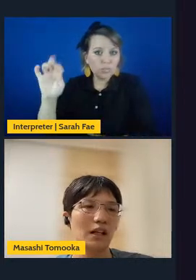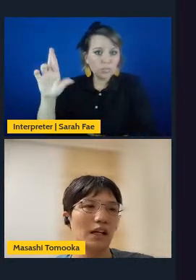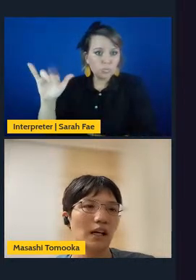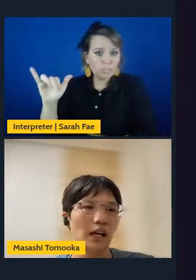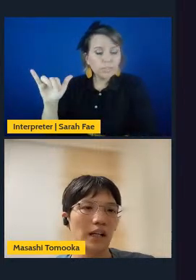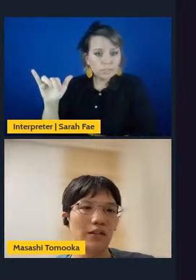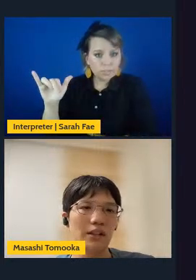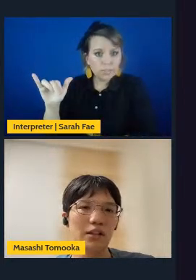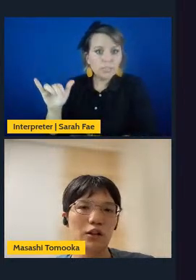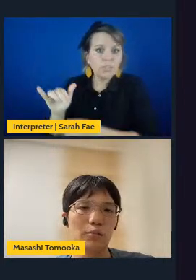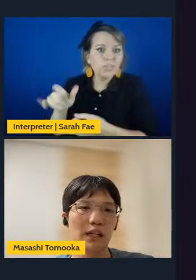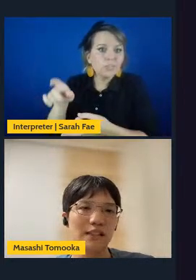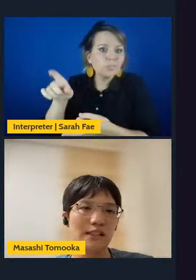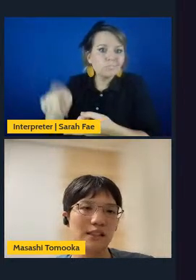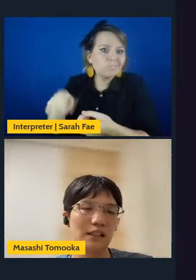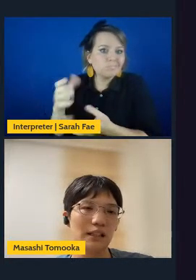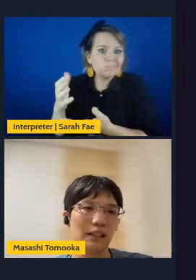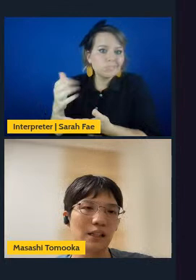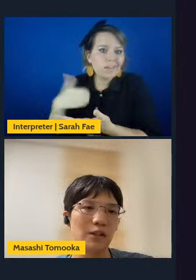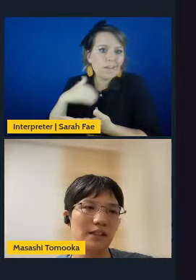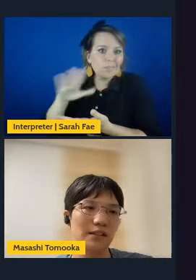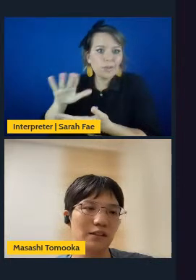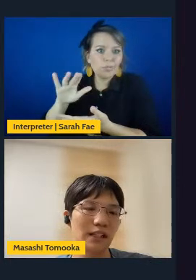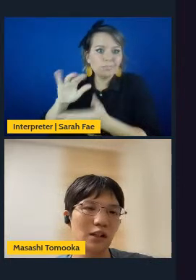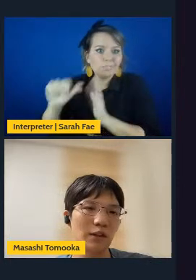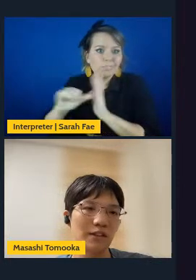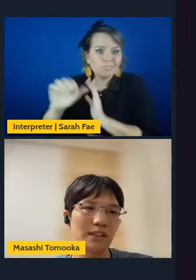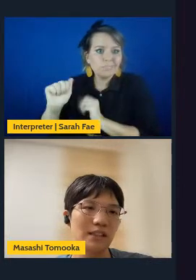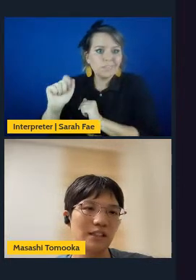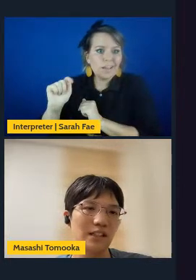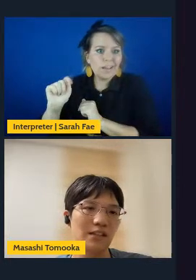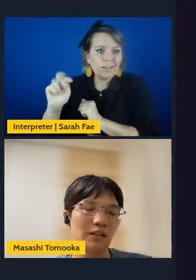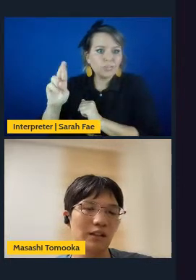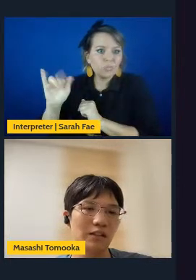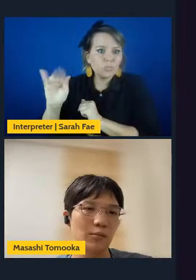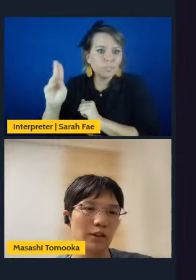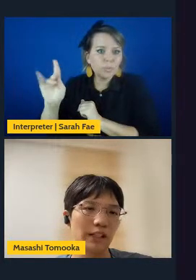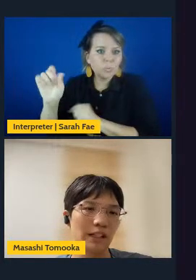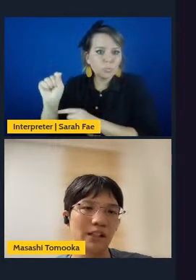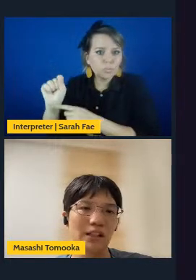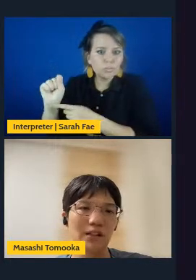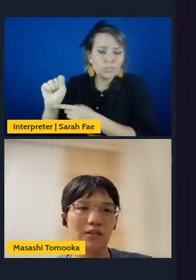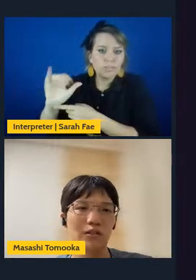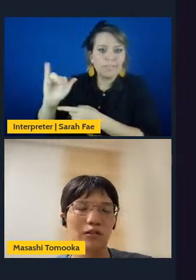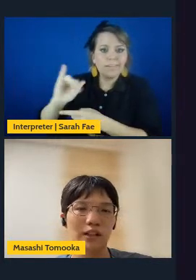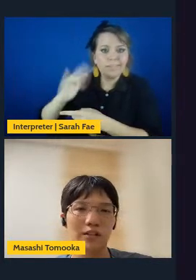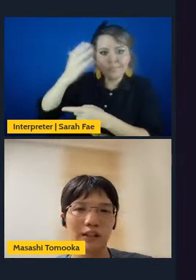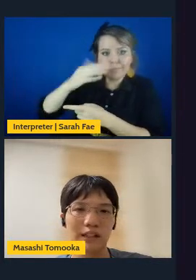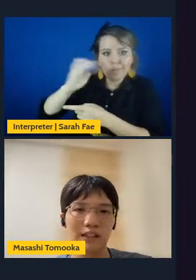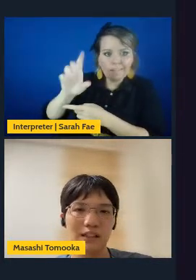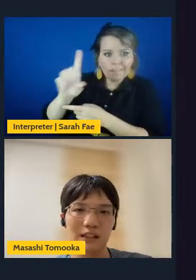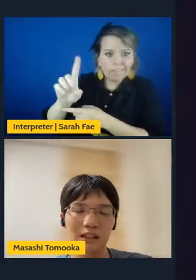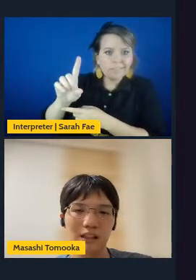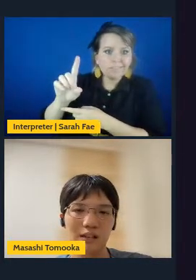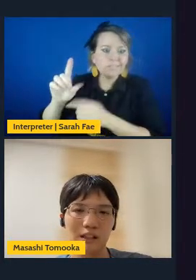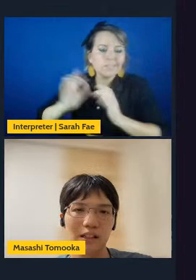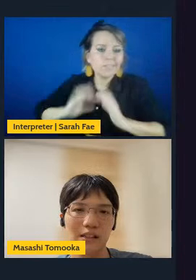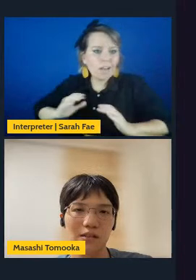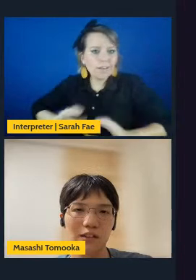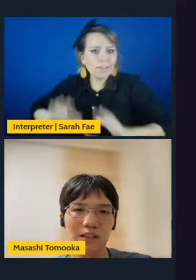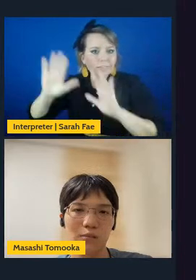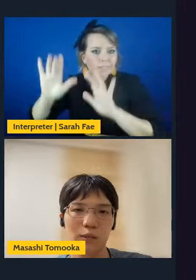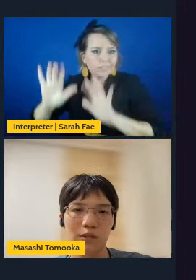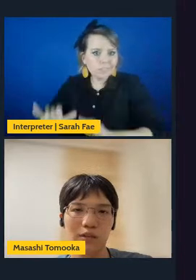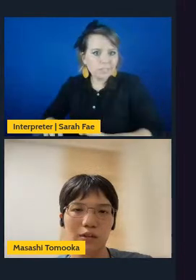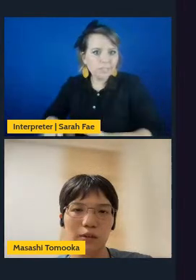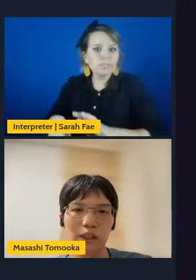authentication, you need to pass AWS resource attributes, such as cognitive user pool ID, to front-end clients. So in this